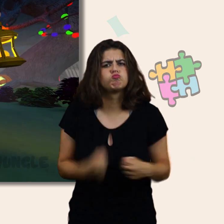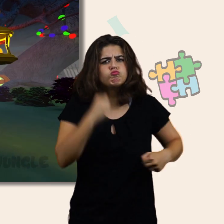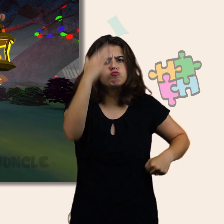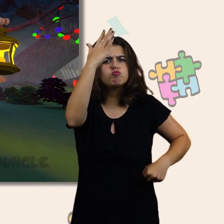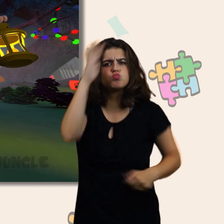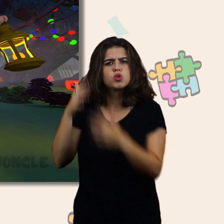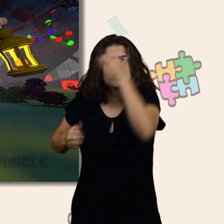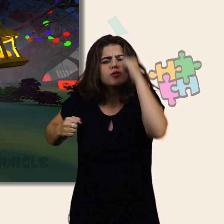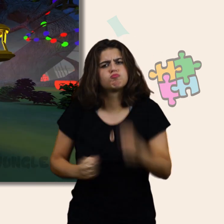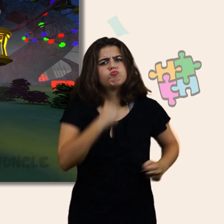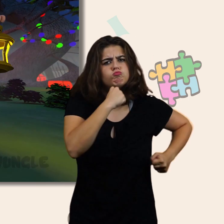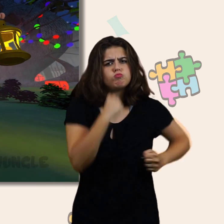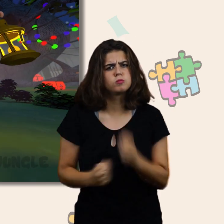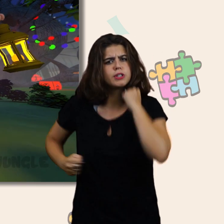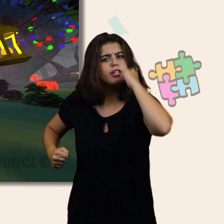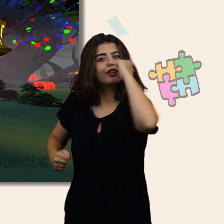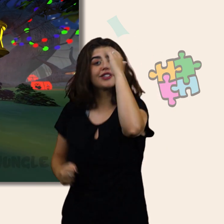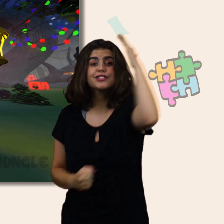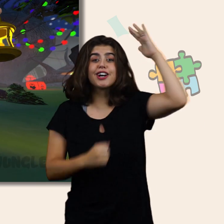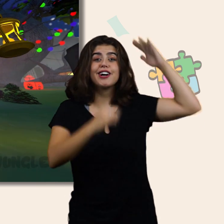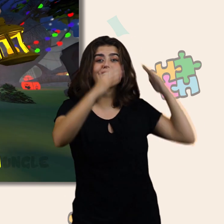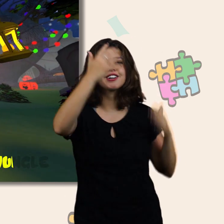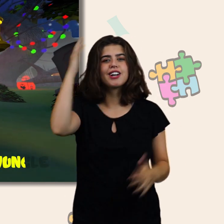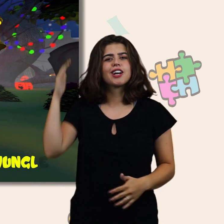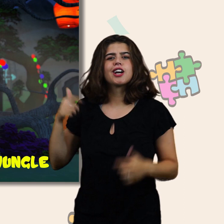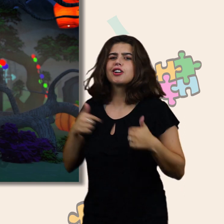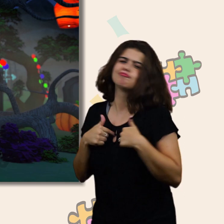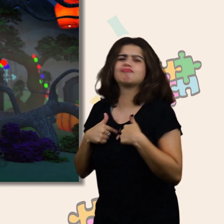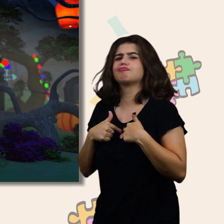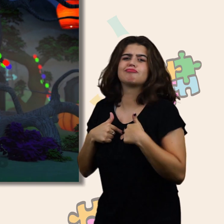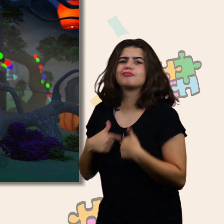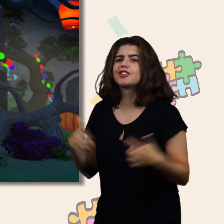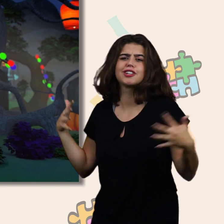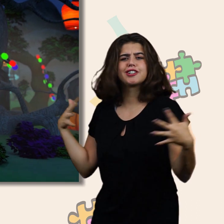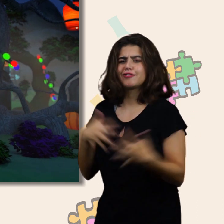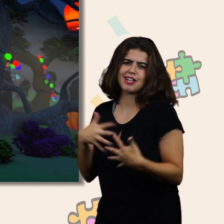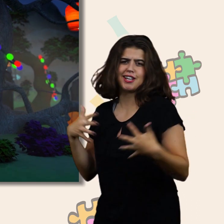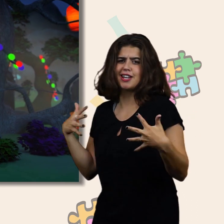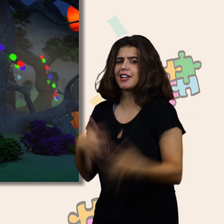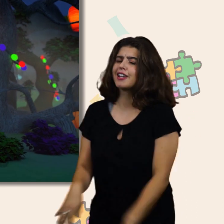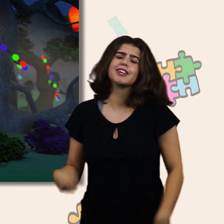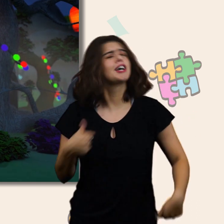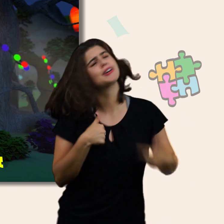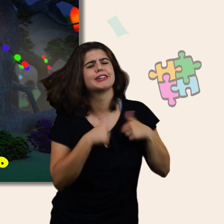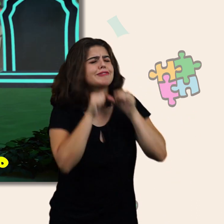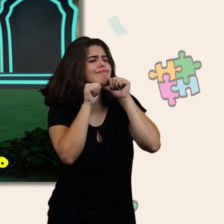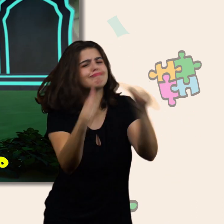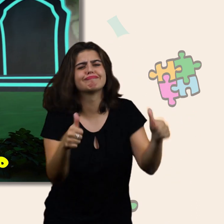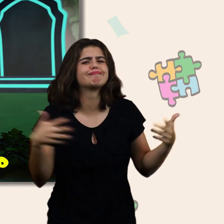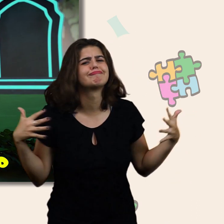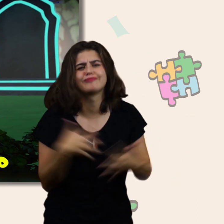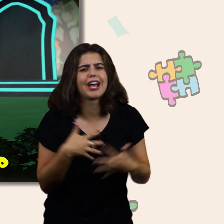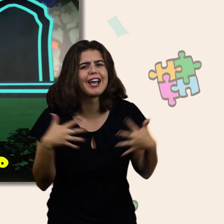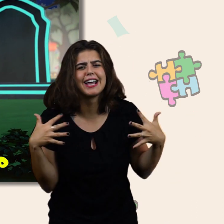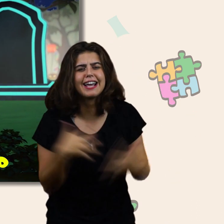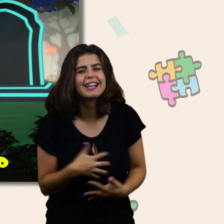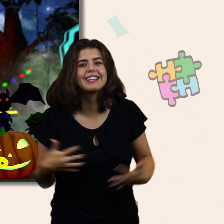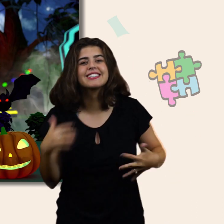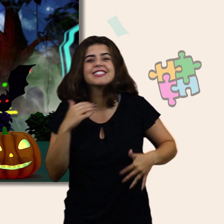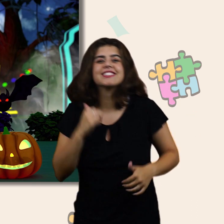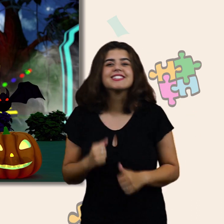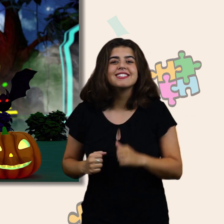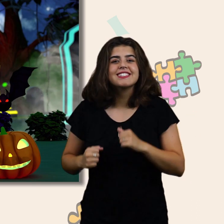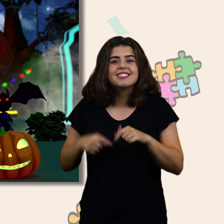in the jungle, stomping in the jungle. We're not afraid, we're not